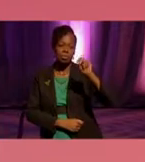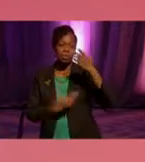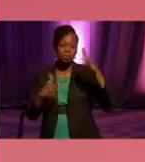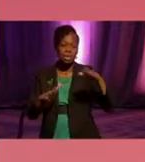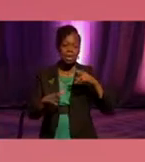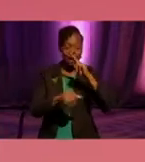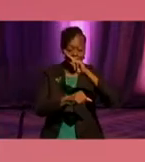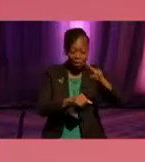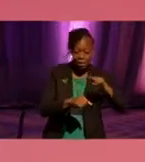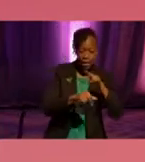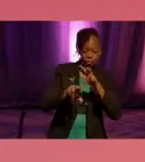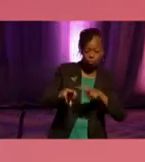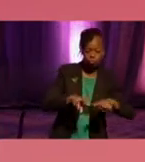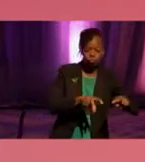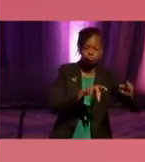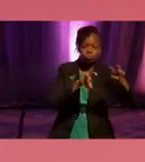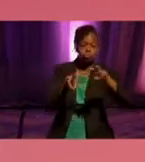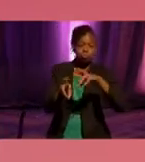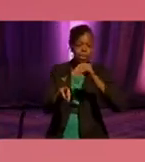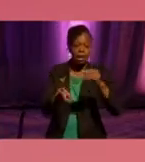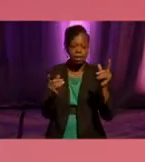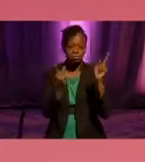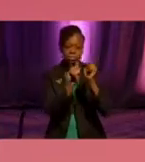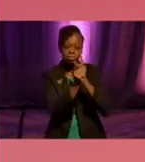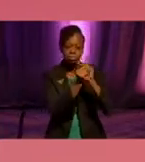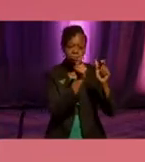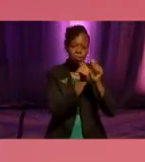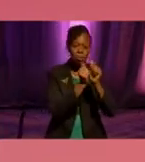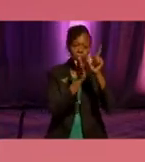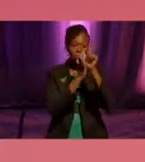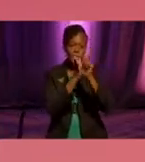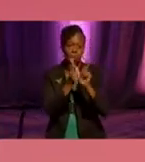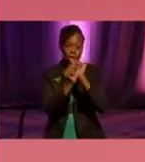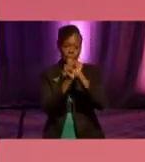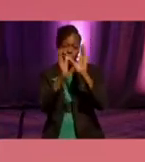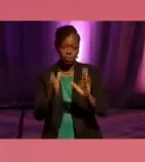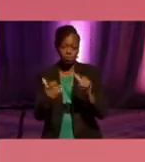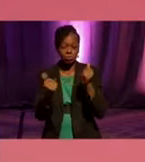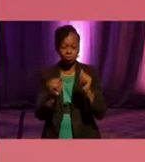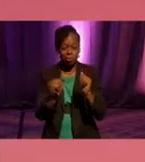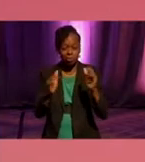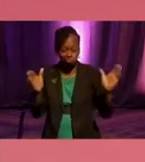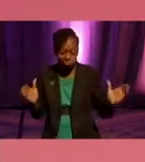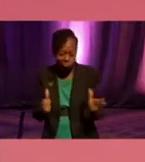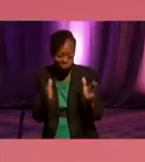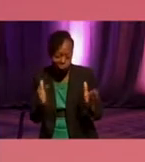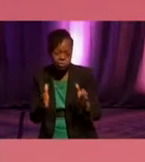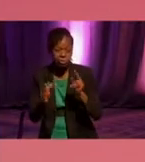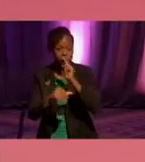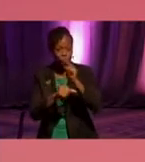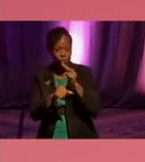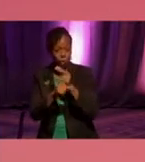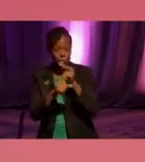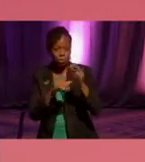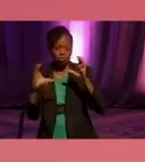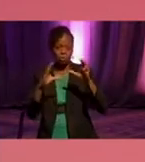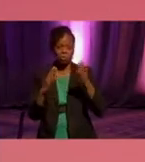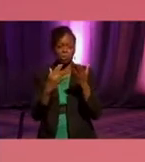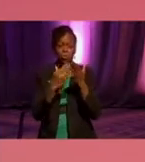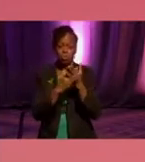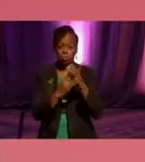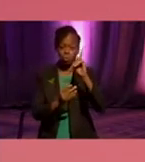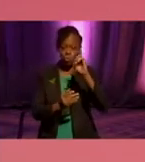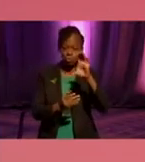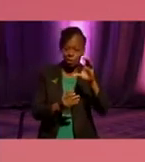lawmakers, and I'm really just looking to push the needle to normalize this conversation by way also of a documentary film that I'm working